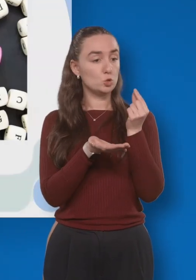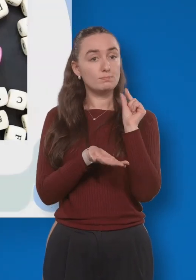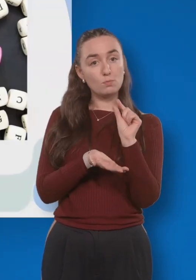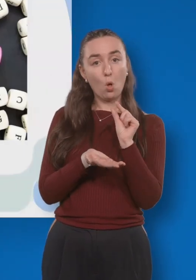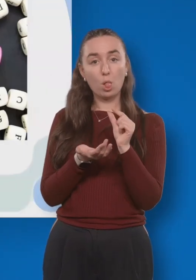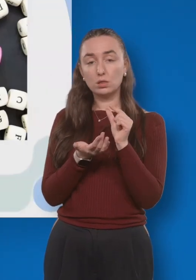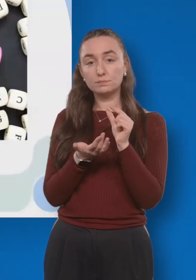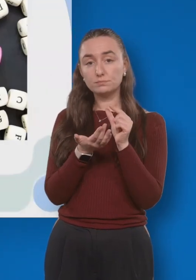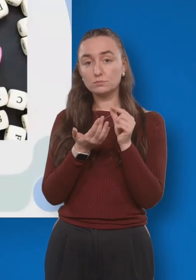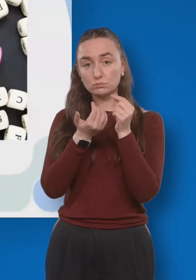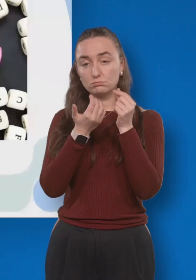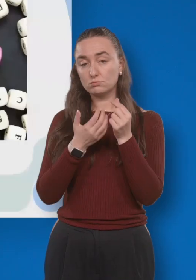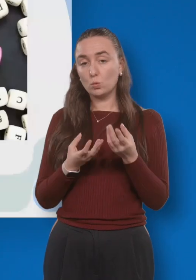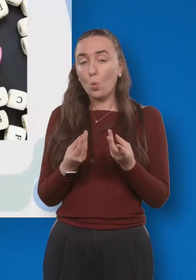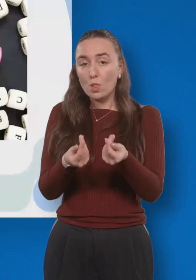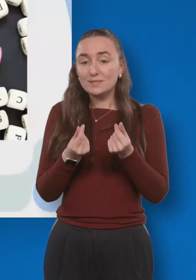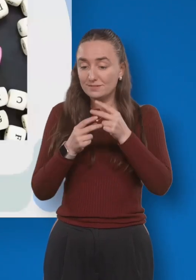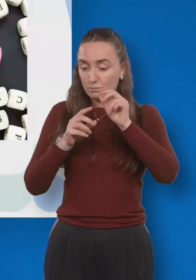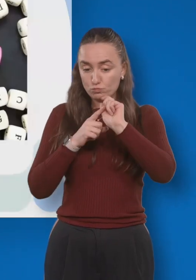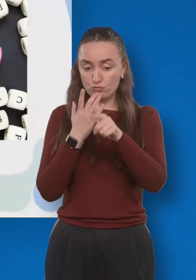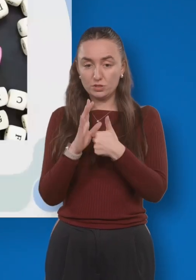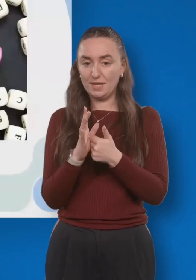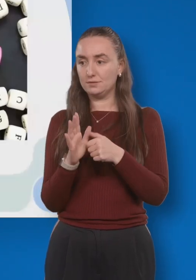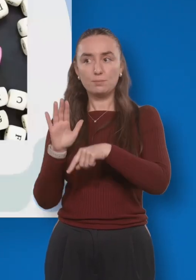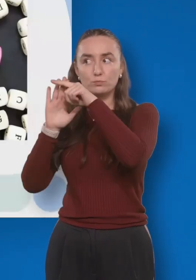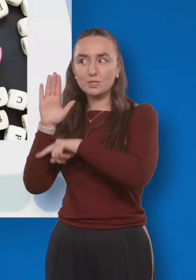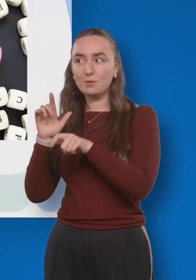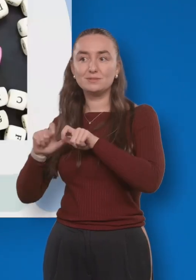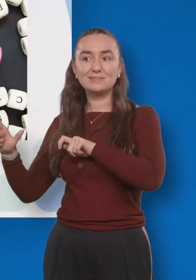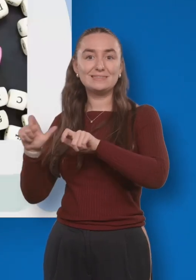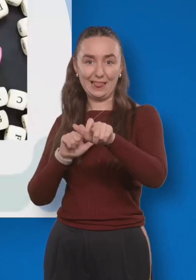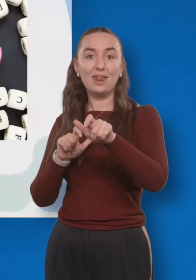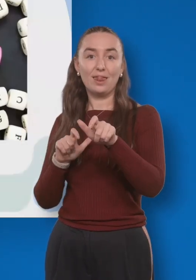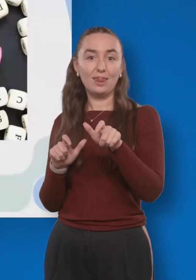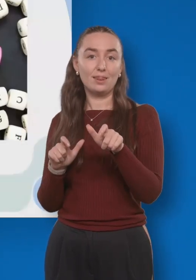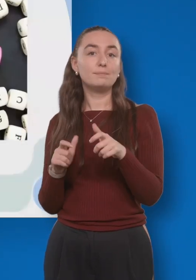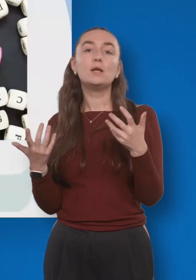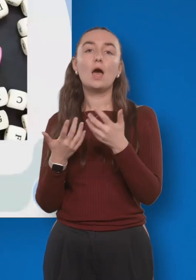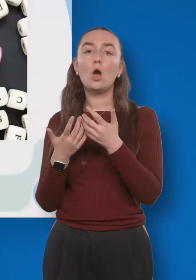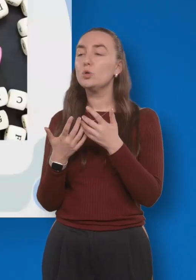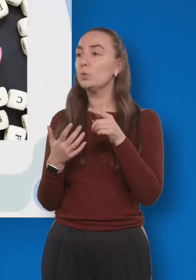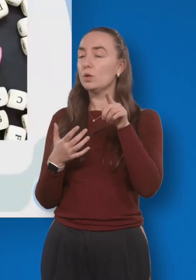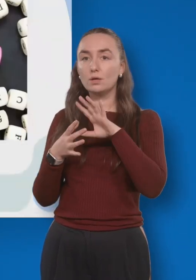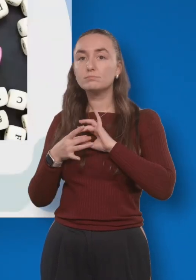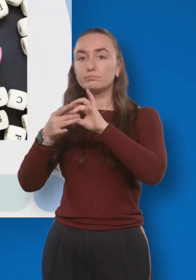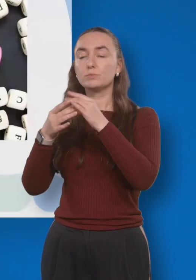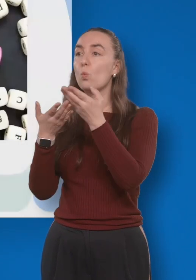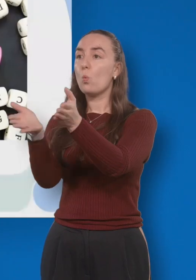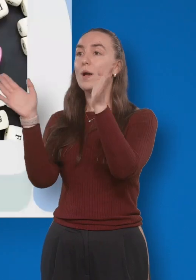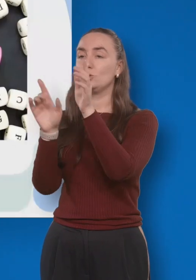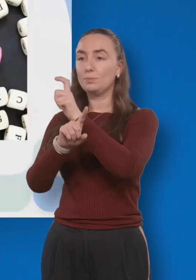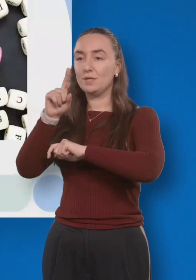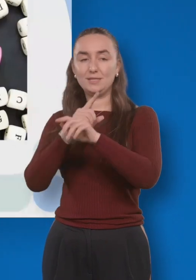all of these principles still apply in how you're conducting the research and how you're engaging with the wider community and engaging with your research